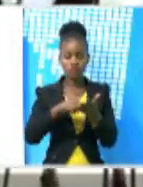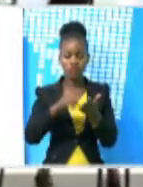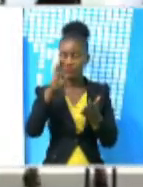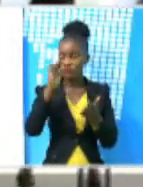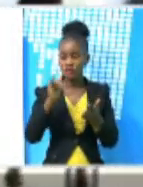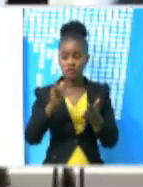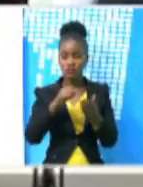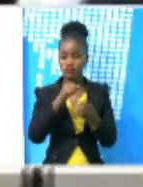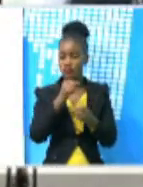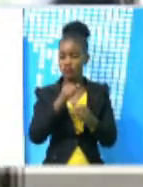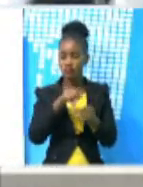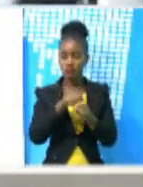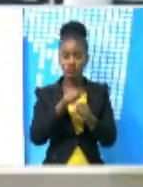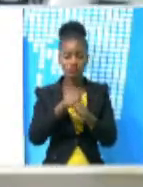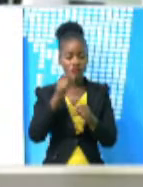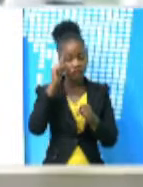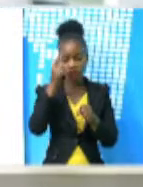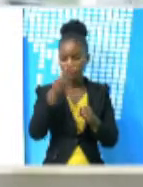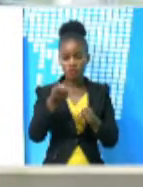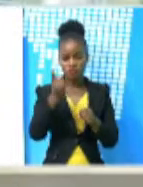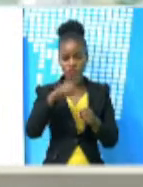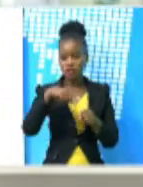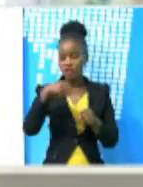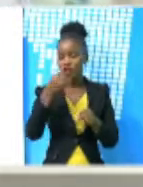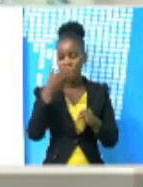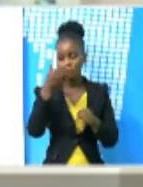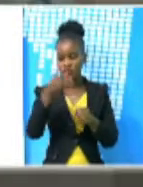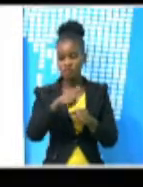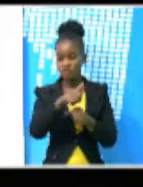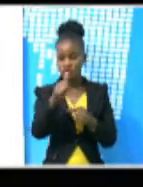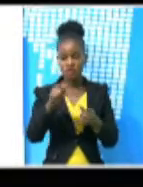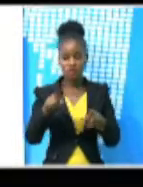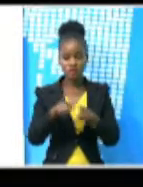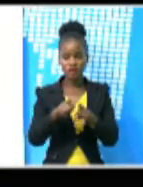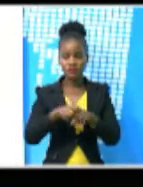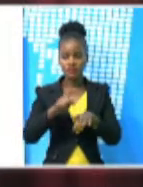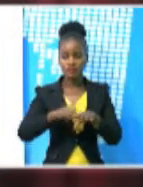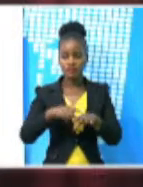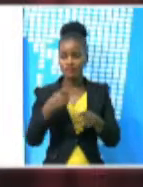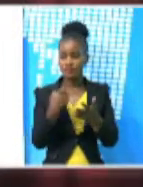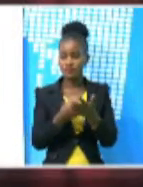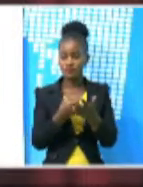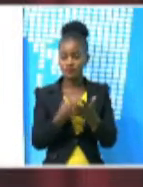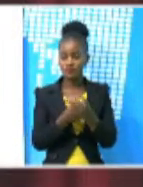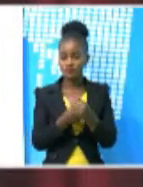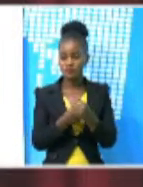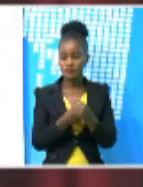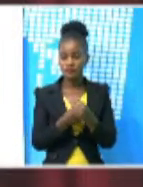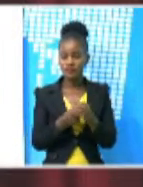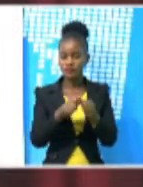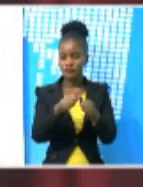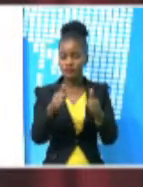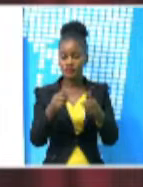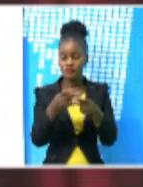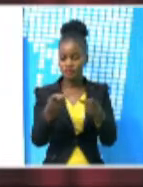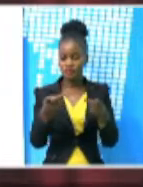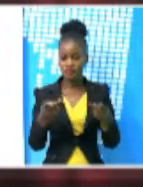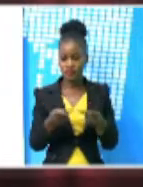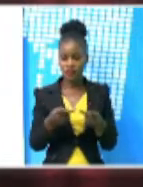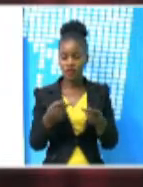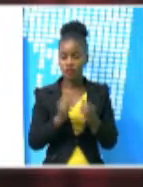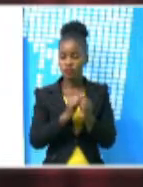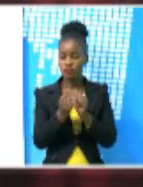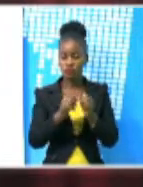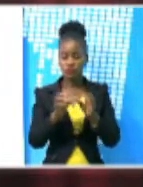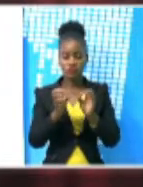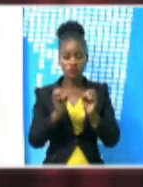central bank's governors to be met by member states at the same time is a hurdle. The other area which is not